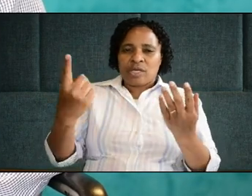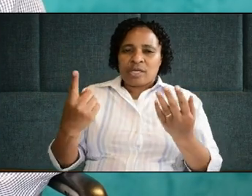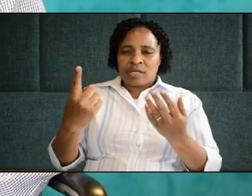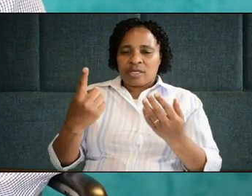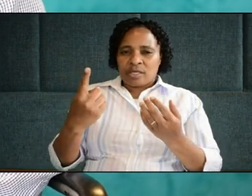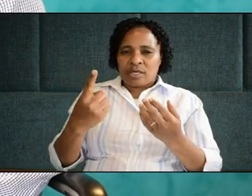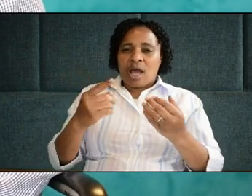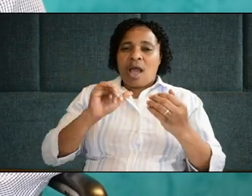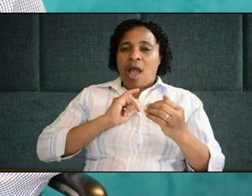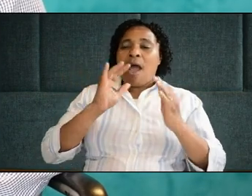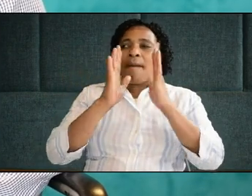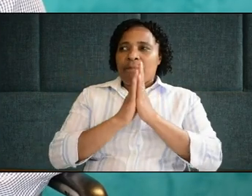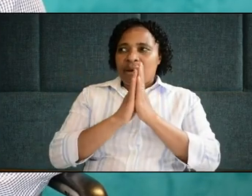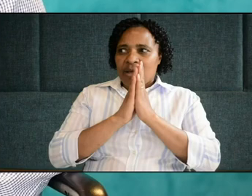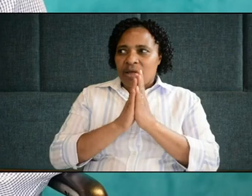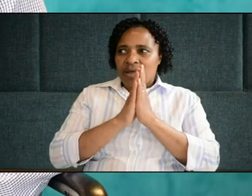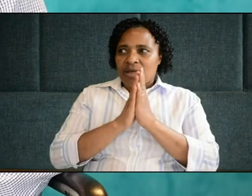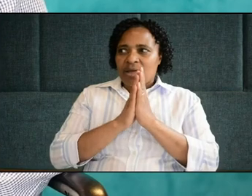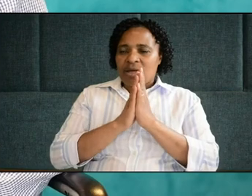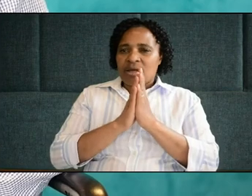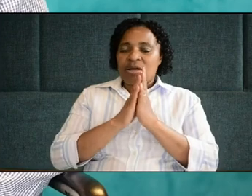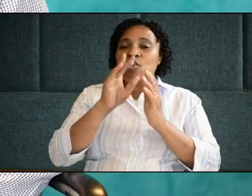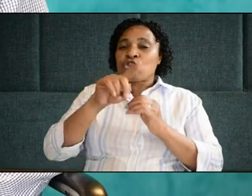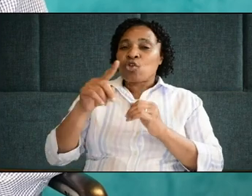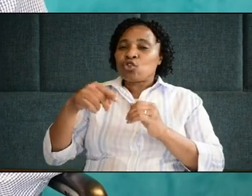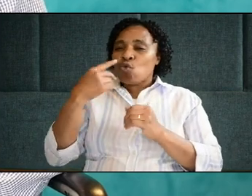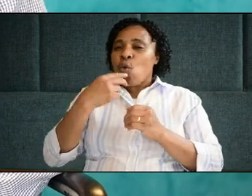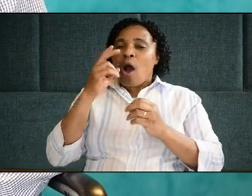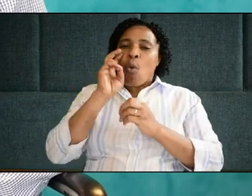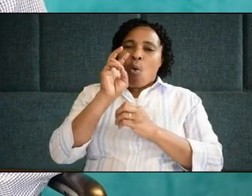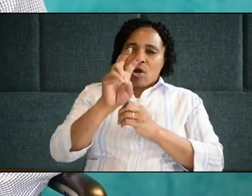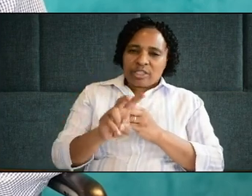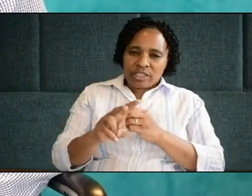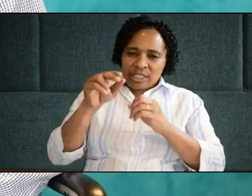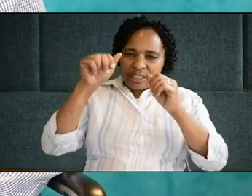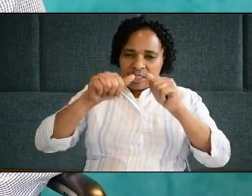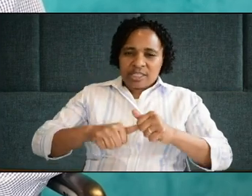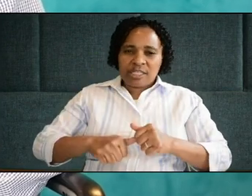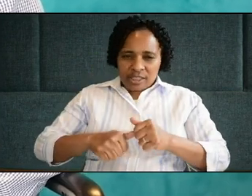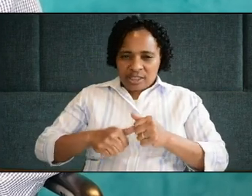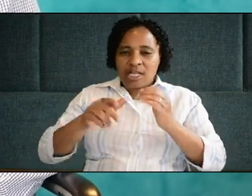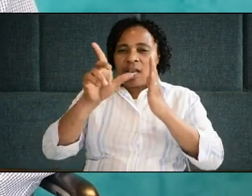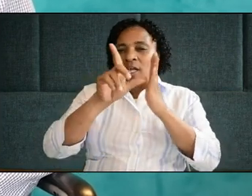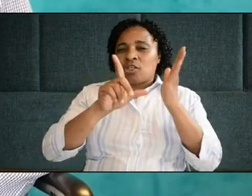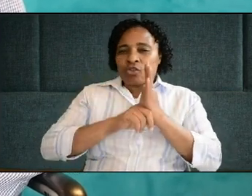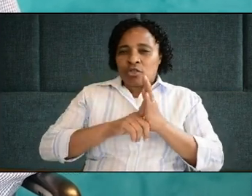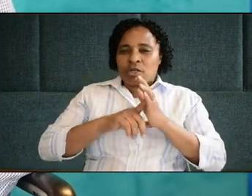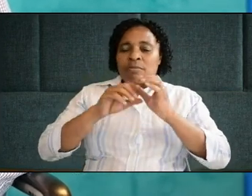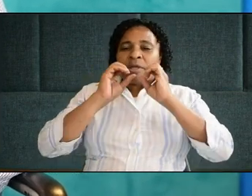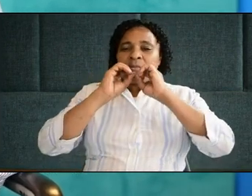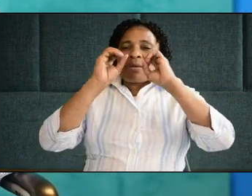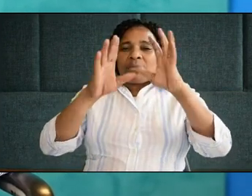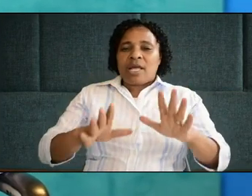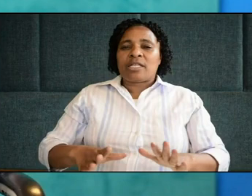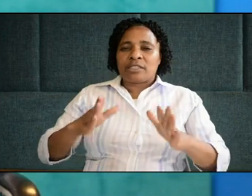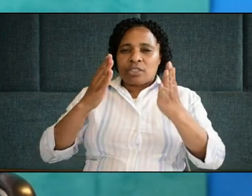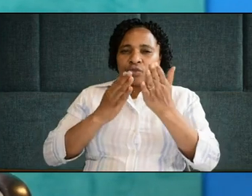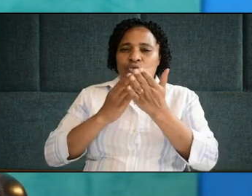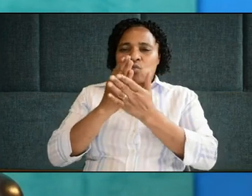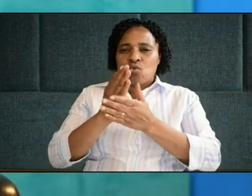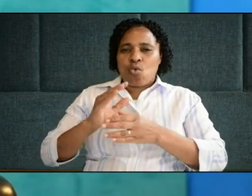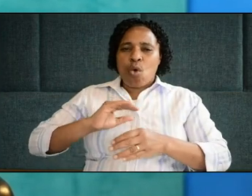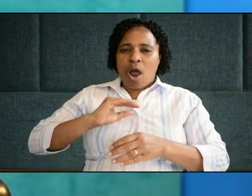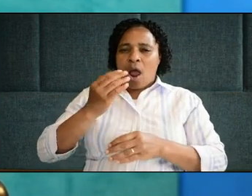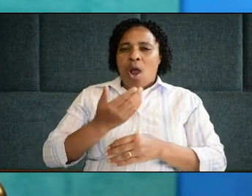I pray that we may, those watching this content, may be blessed through